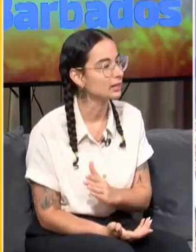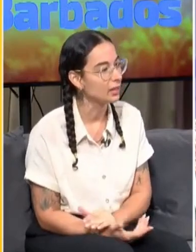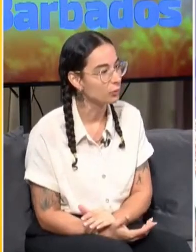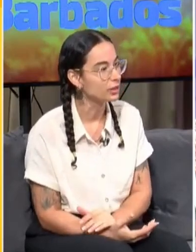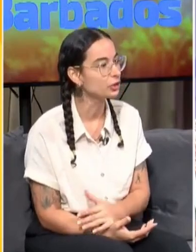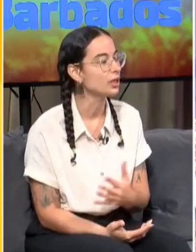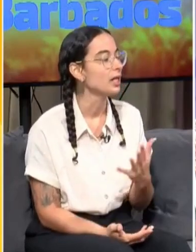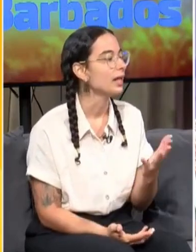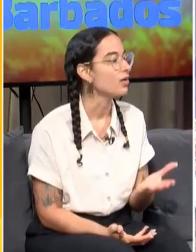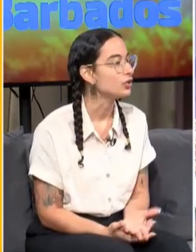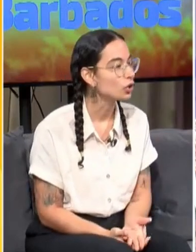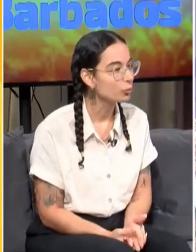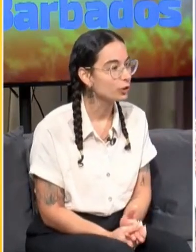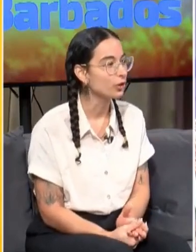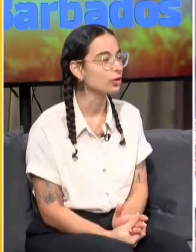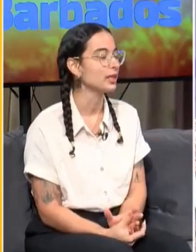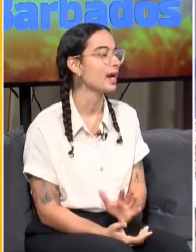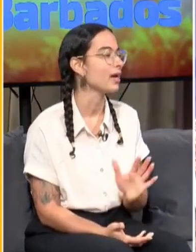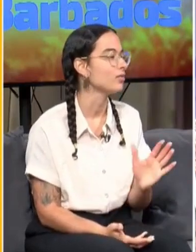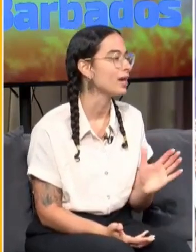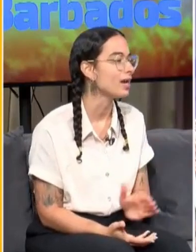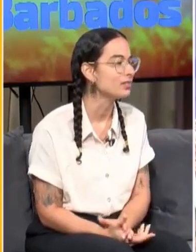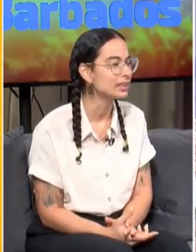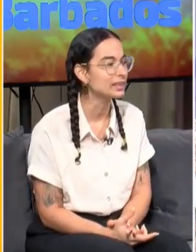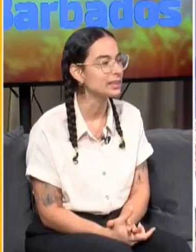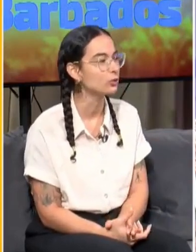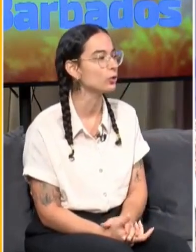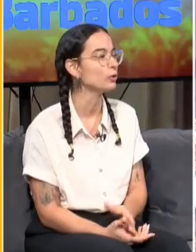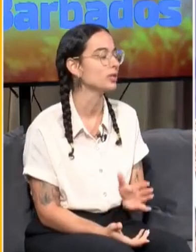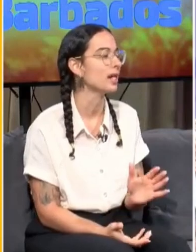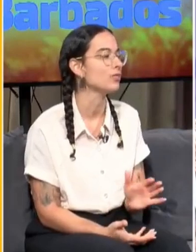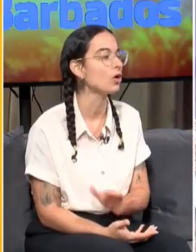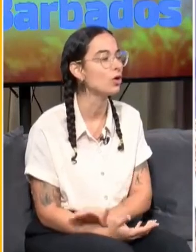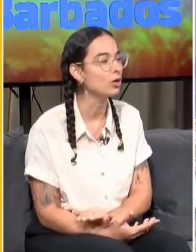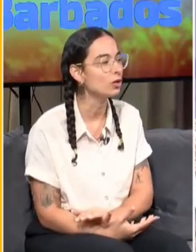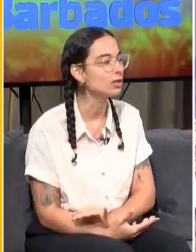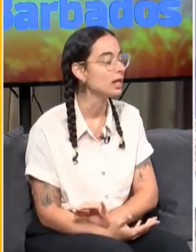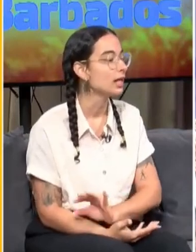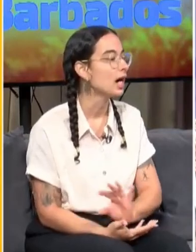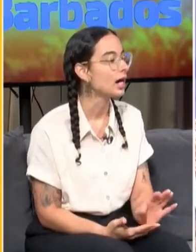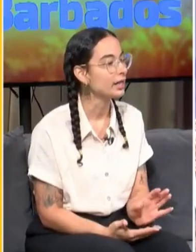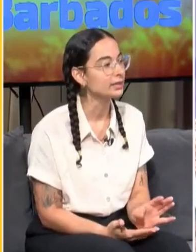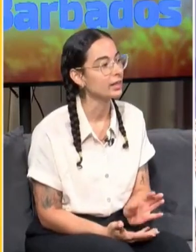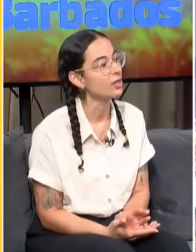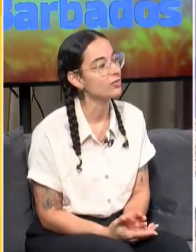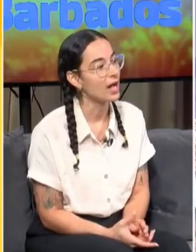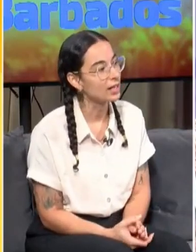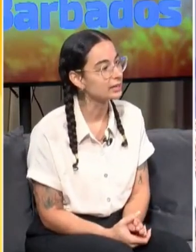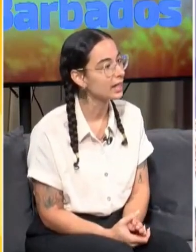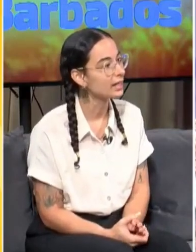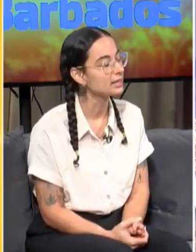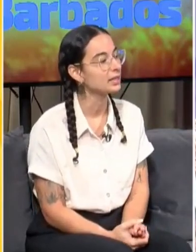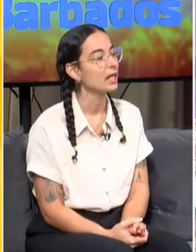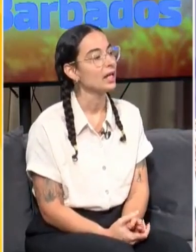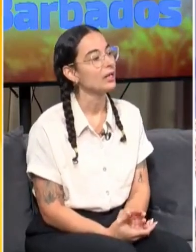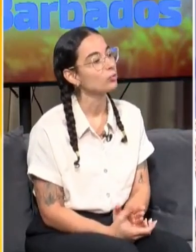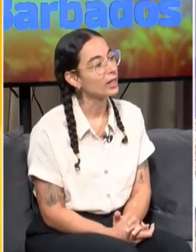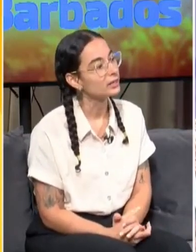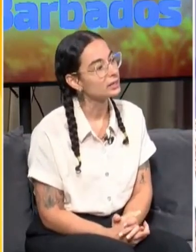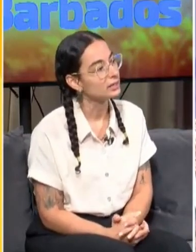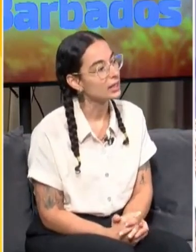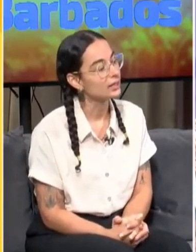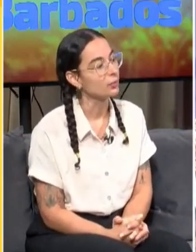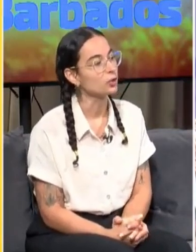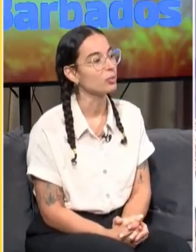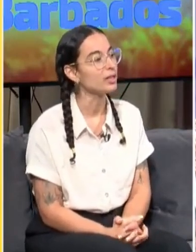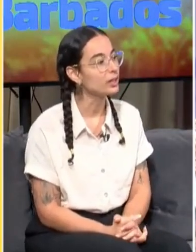Sign Language, they have interpreters, they have advocacy groups, they have all kinds of access and rights